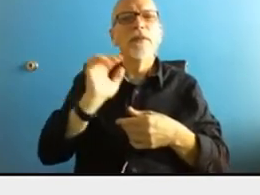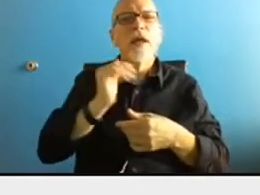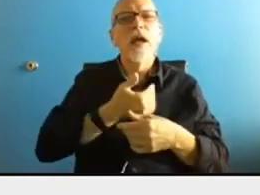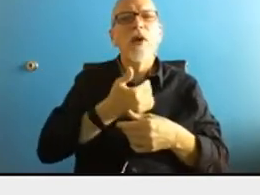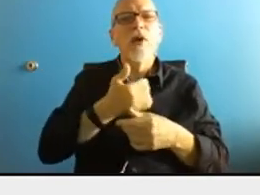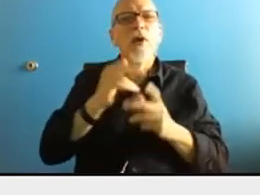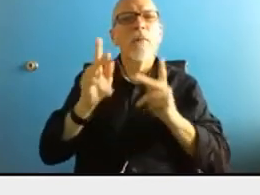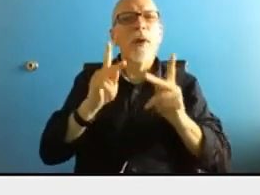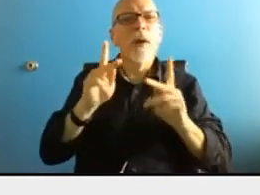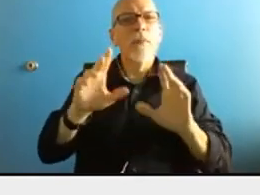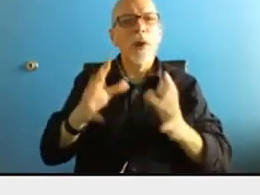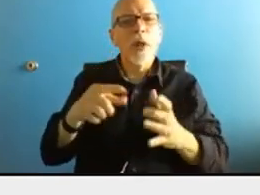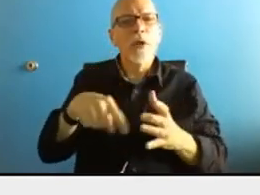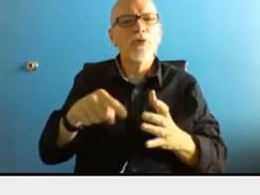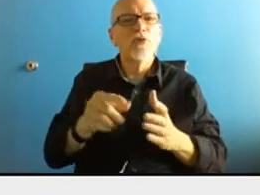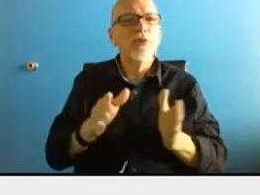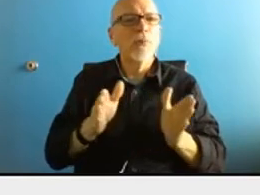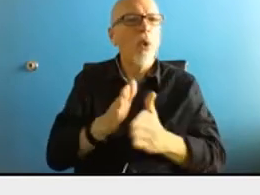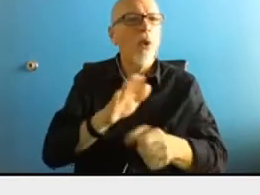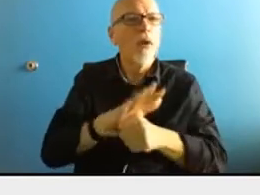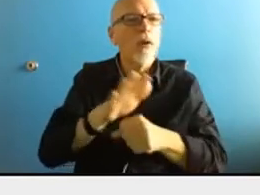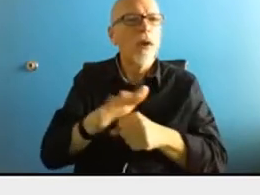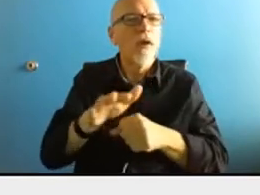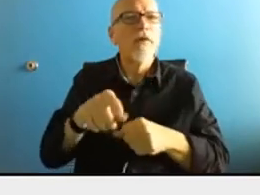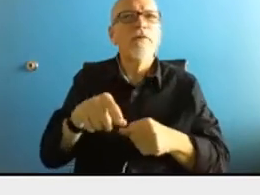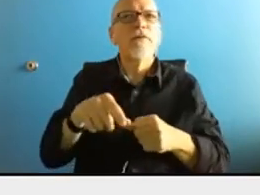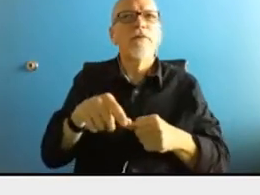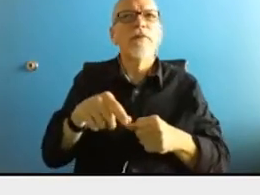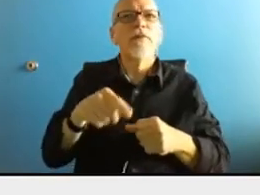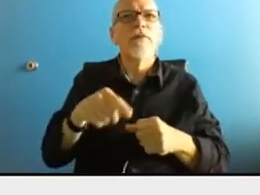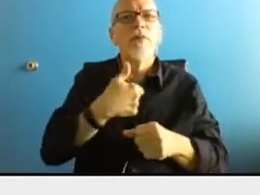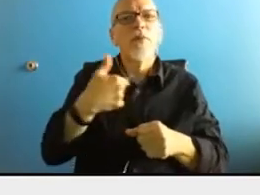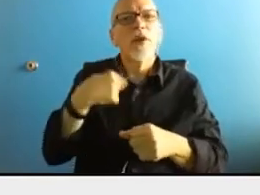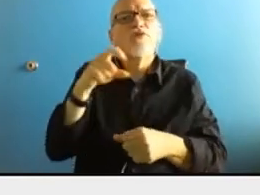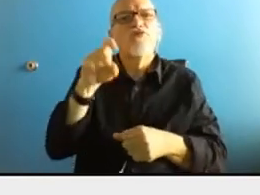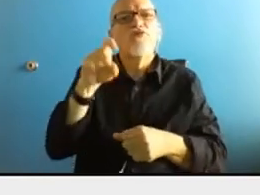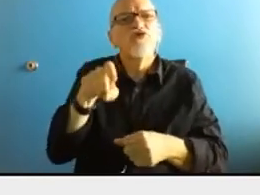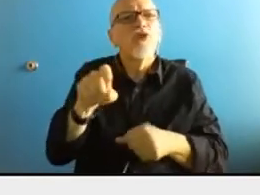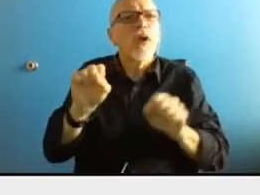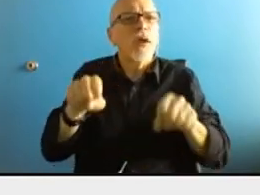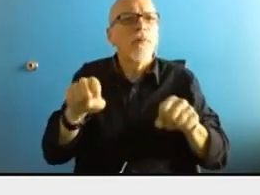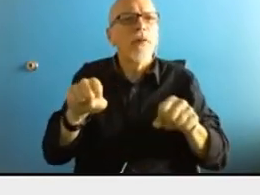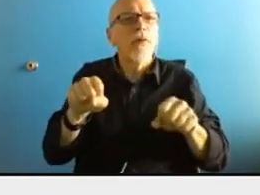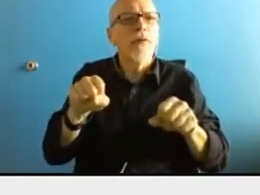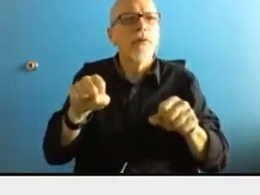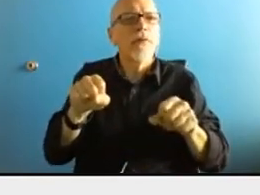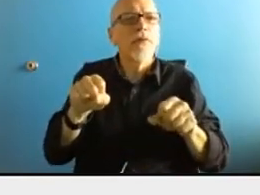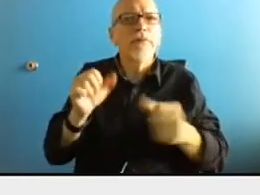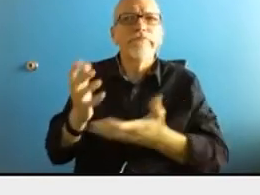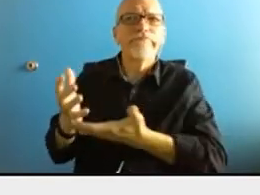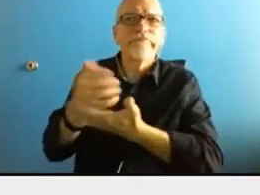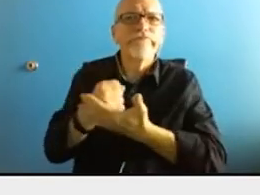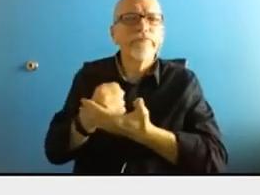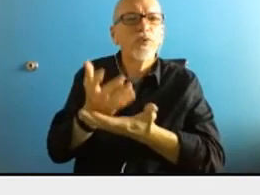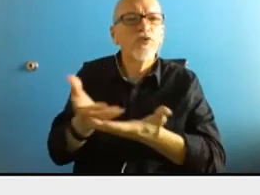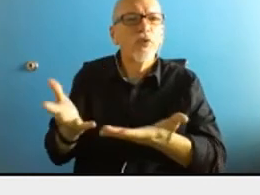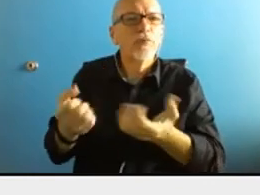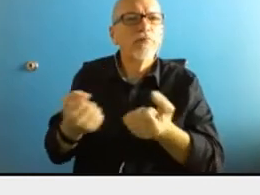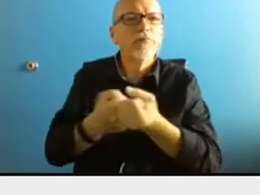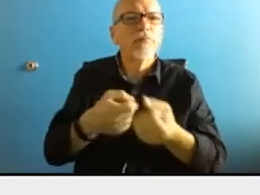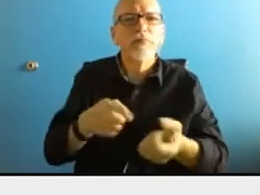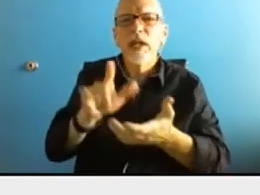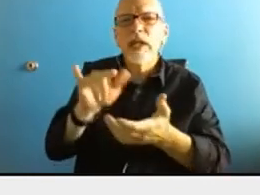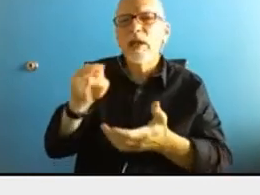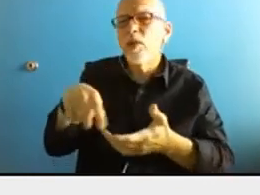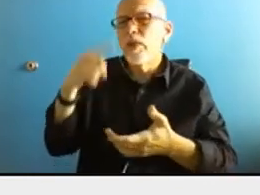is small enough that, that we should be able to, harness resources. Lynn, what are your thoughts